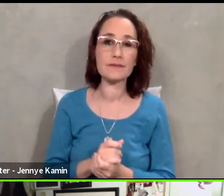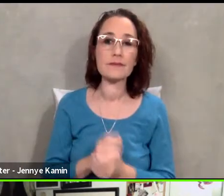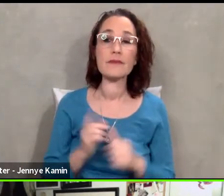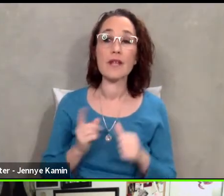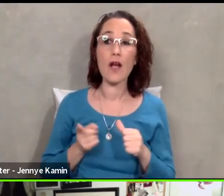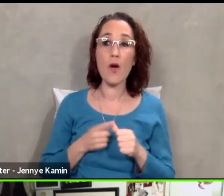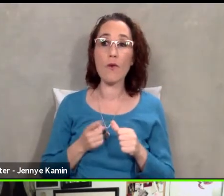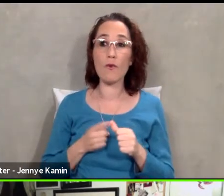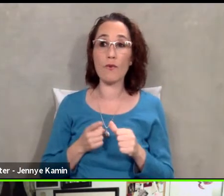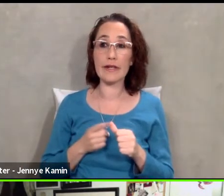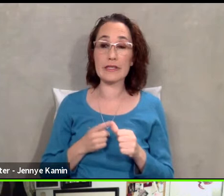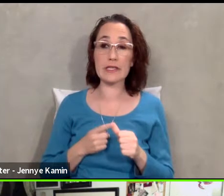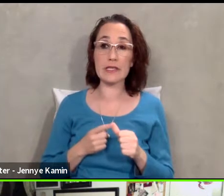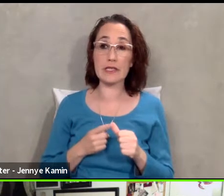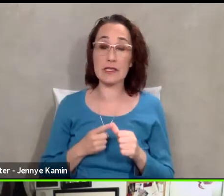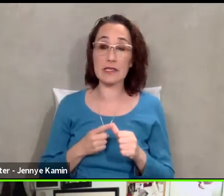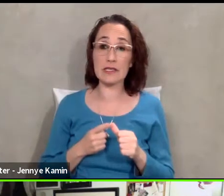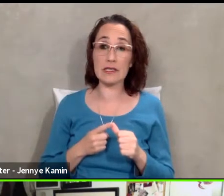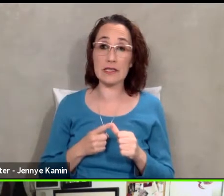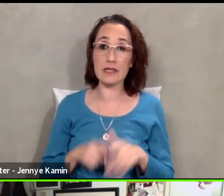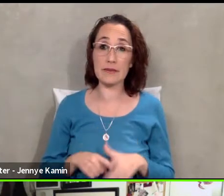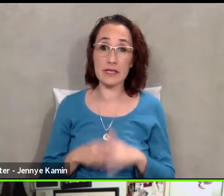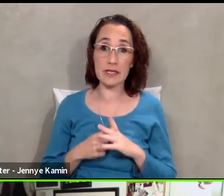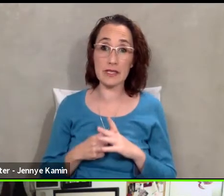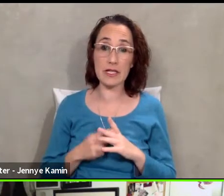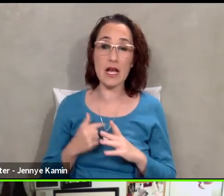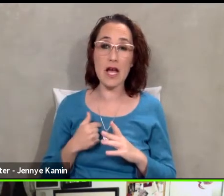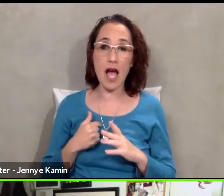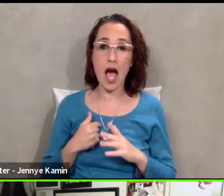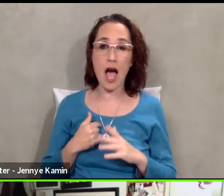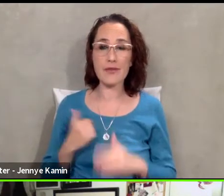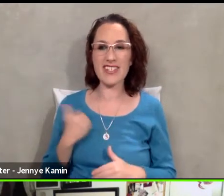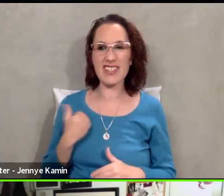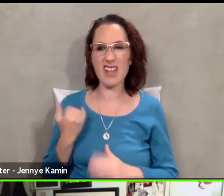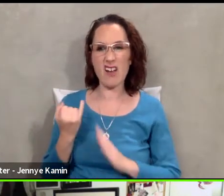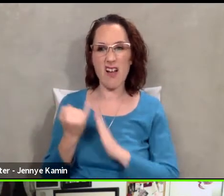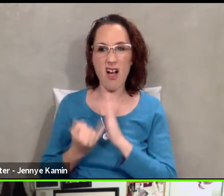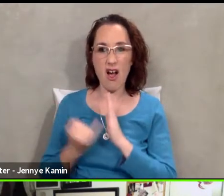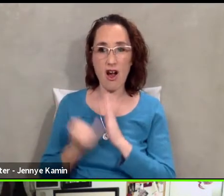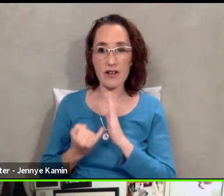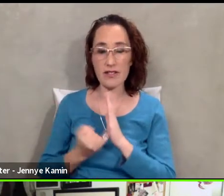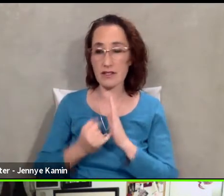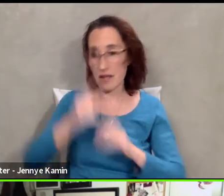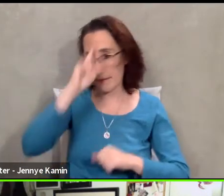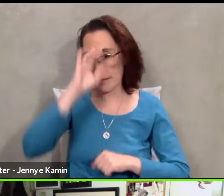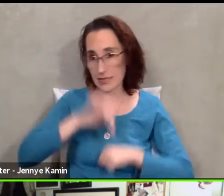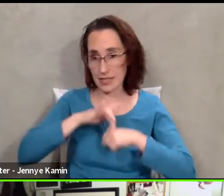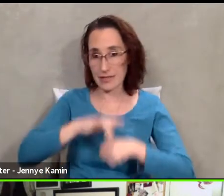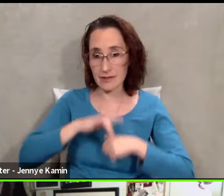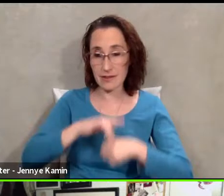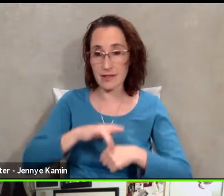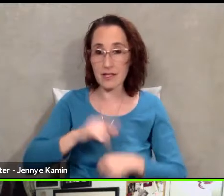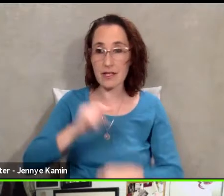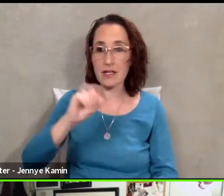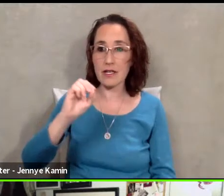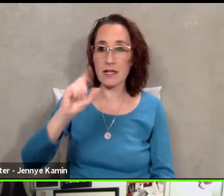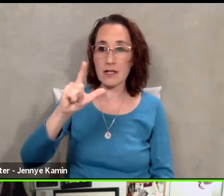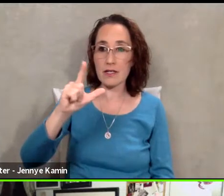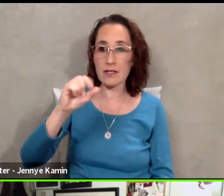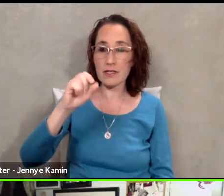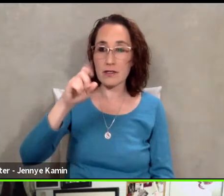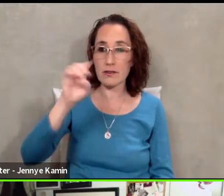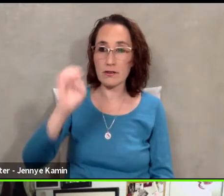Originally, I got my start as a young artist who was totally obsessed with Toulouse-Lautrec and